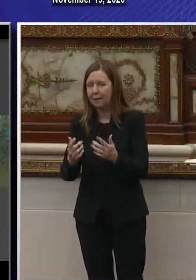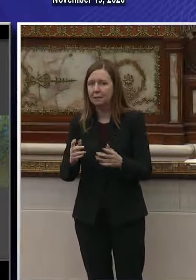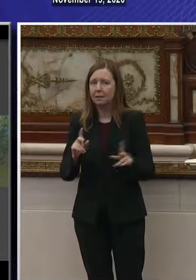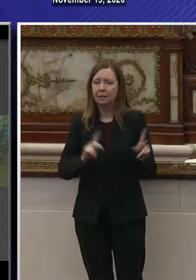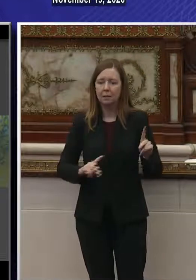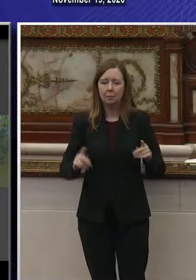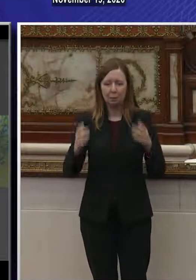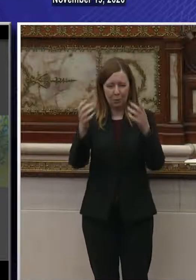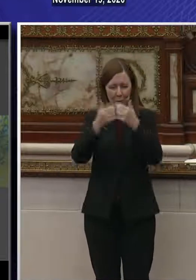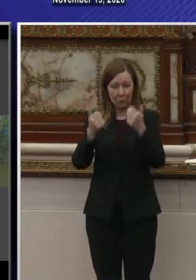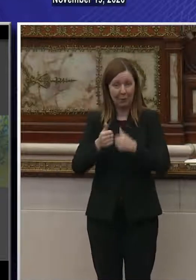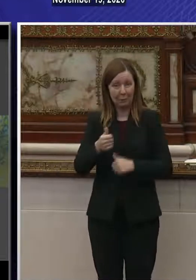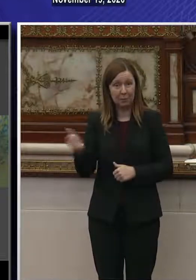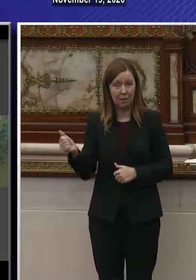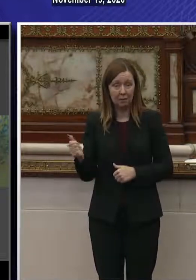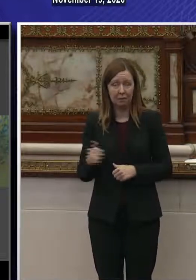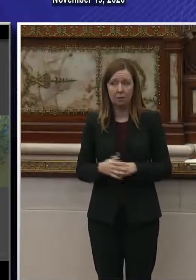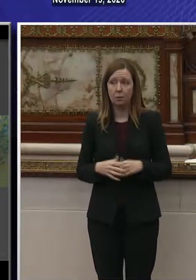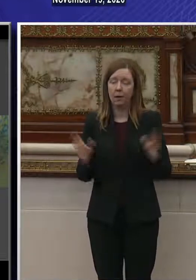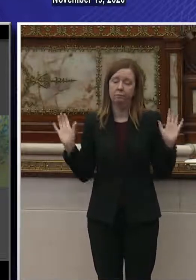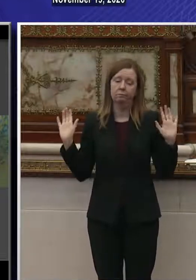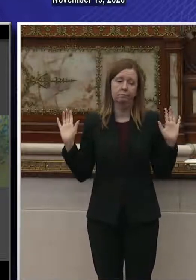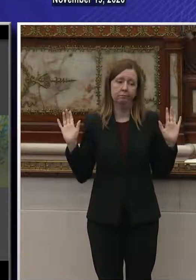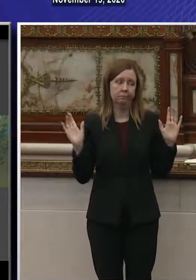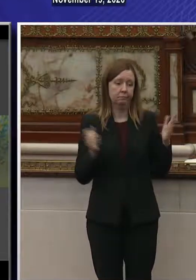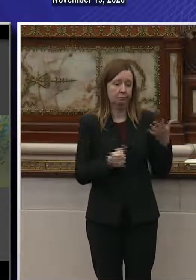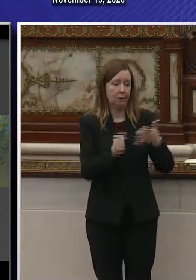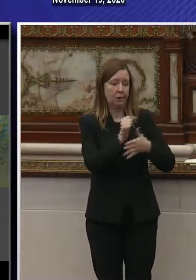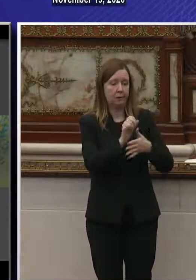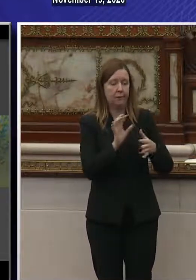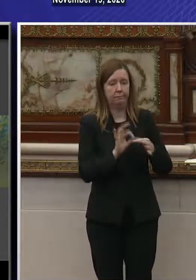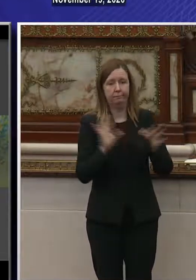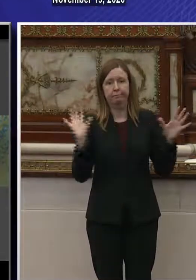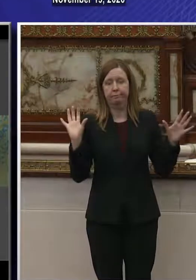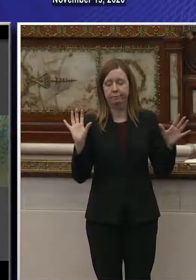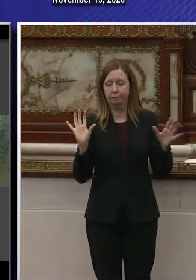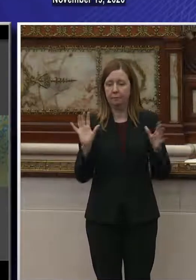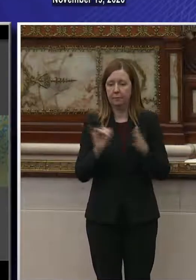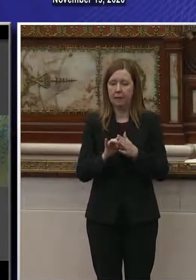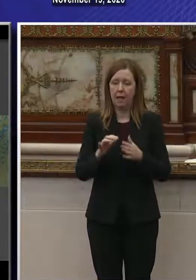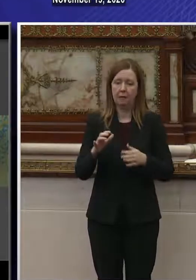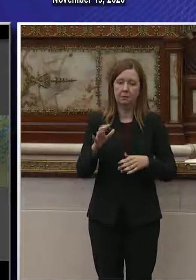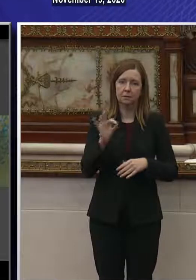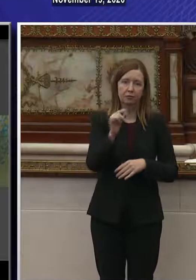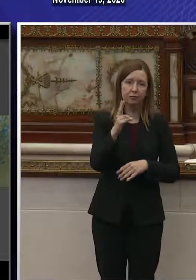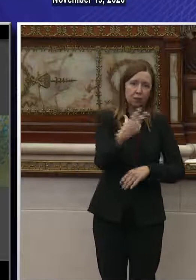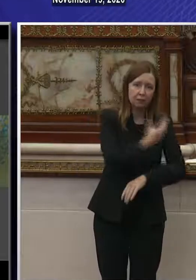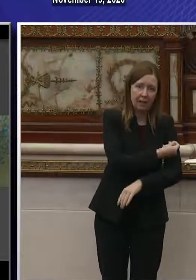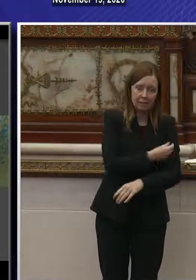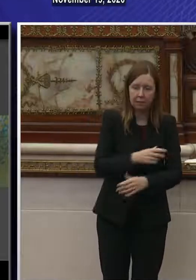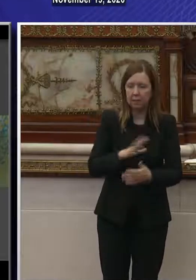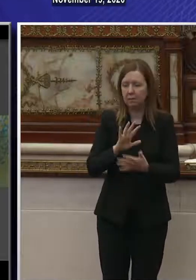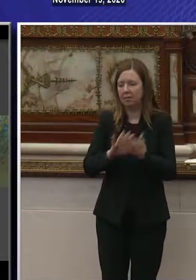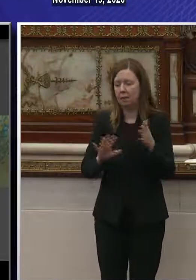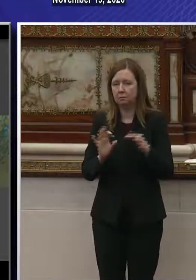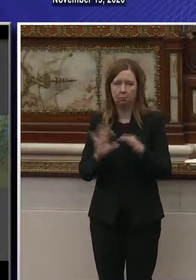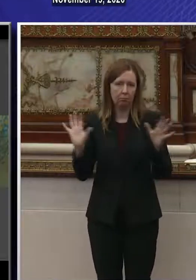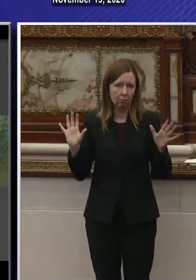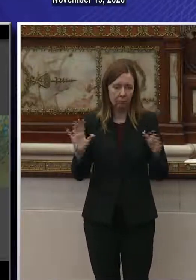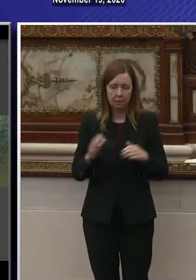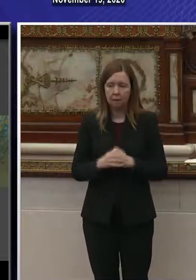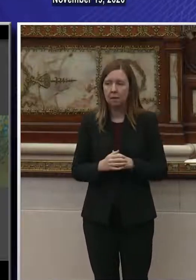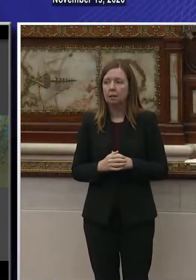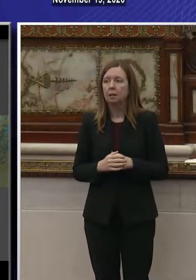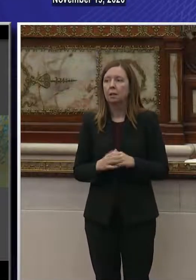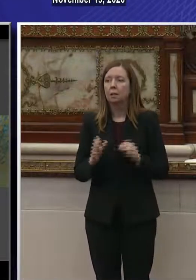sort themselves out. Like they're like, let me just take myself out of that voluntary flu vaccine. Let me take myself out of this and that. So the more